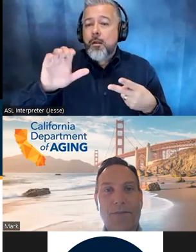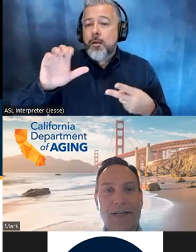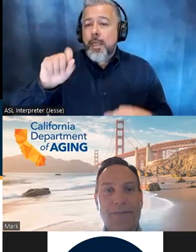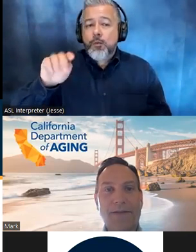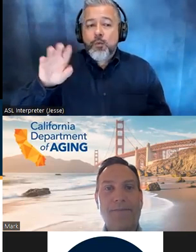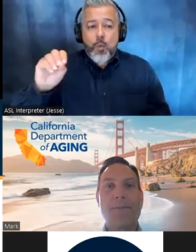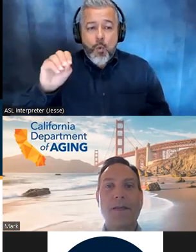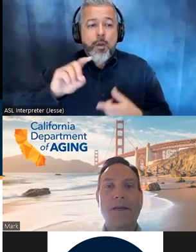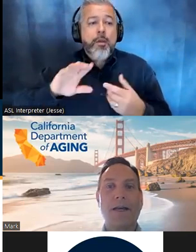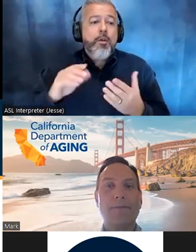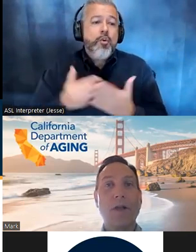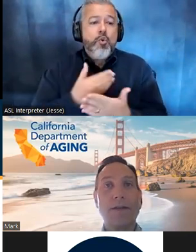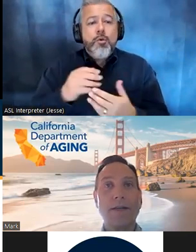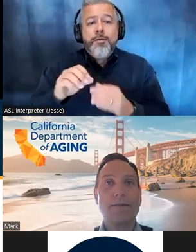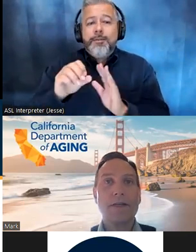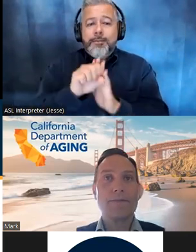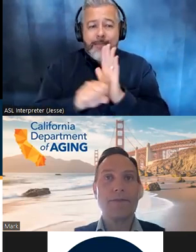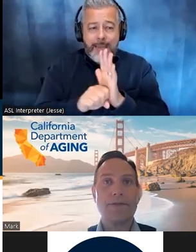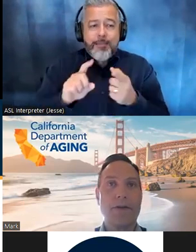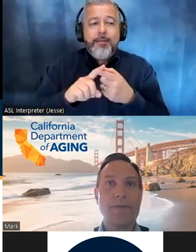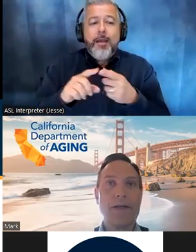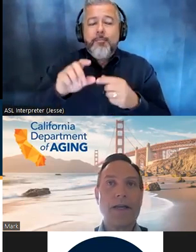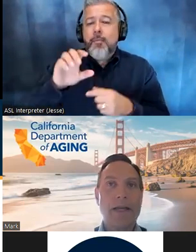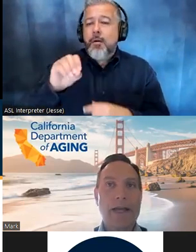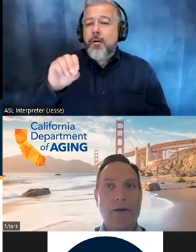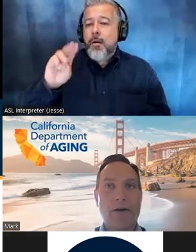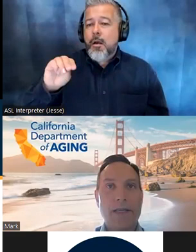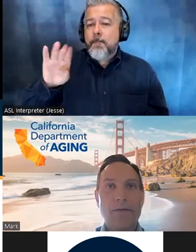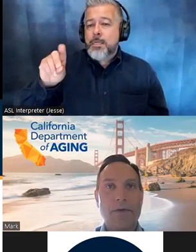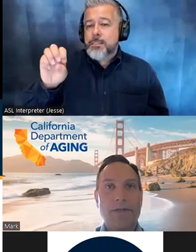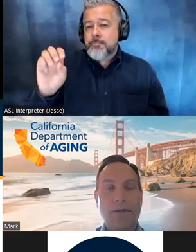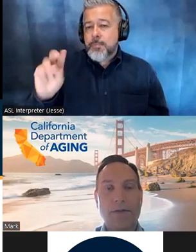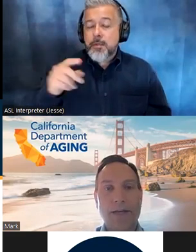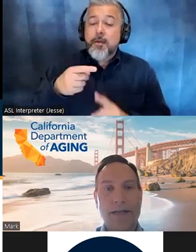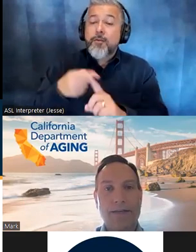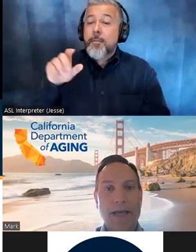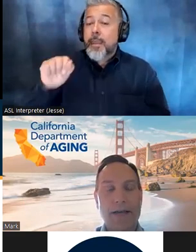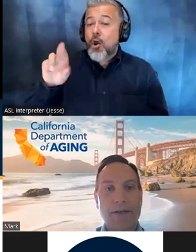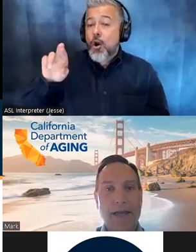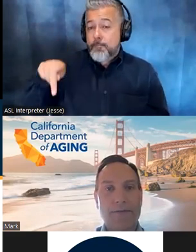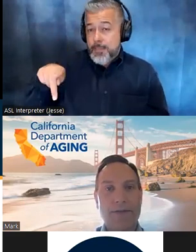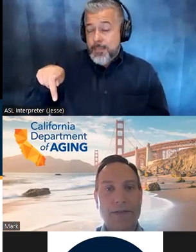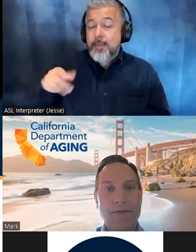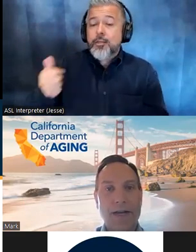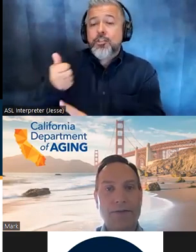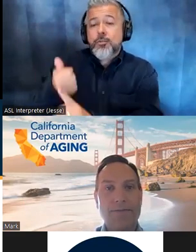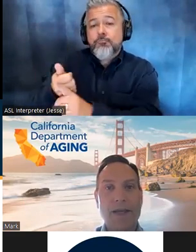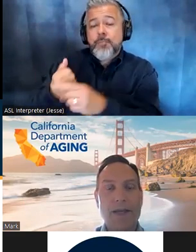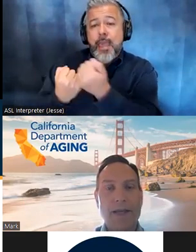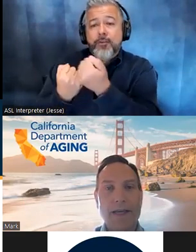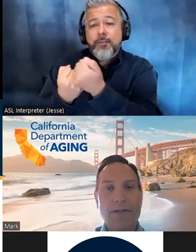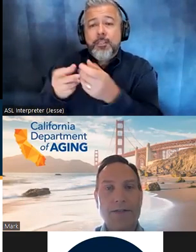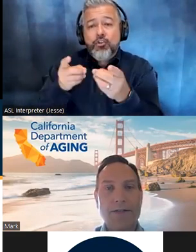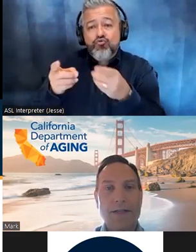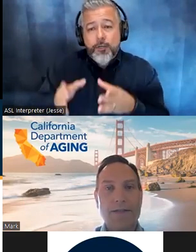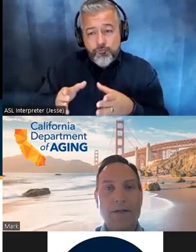Care Ombudsman. Blanca comes to us from ARP, where she served as Advocacy Director,